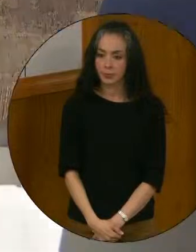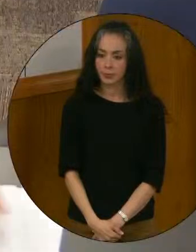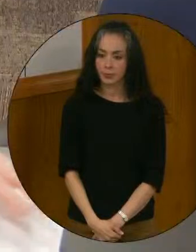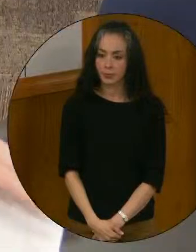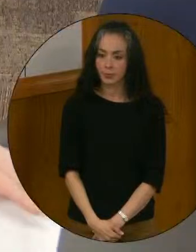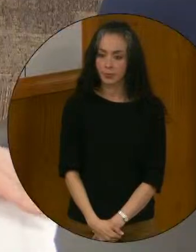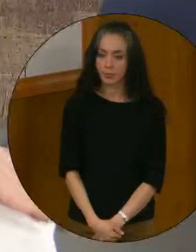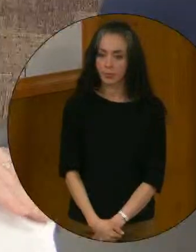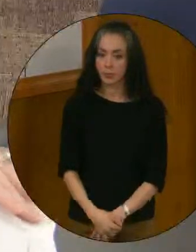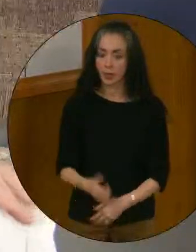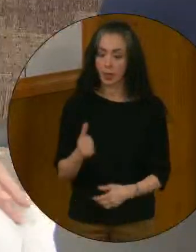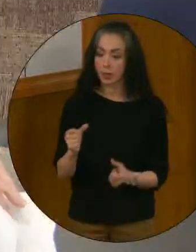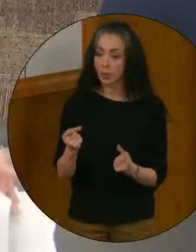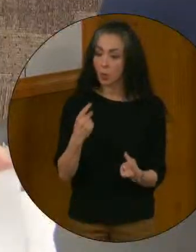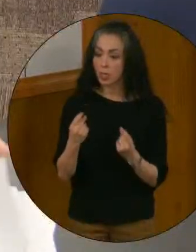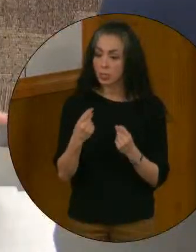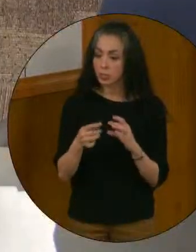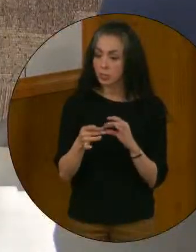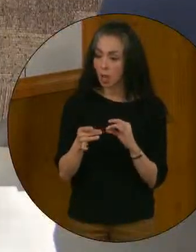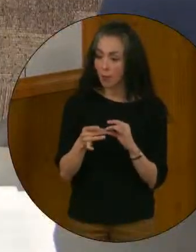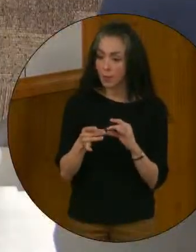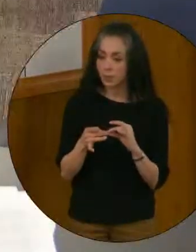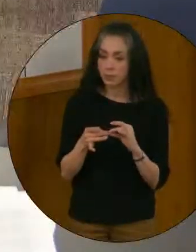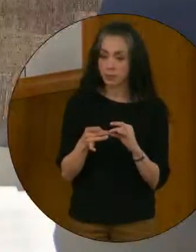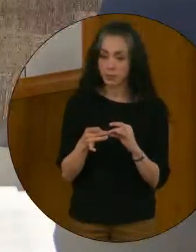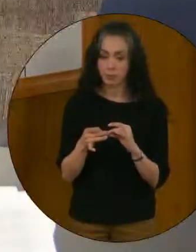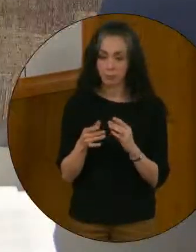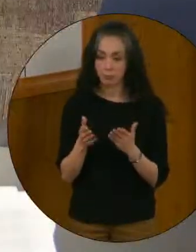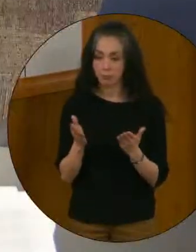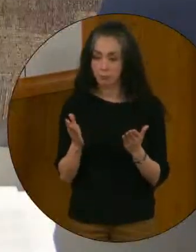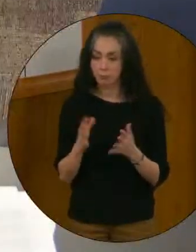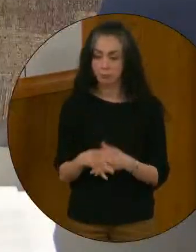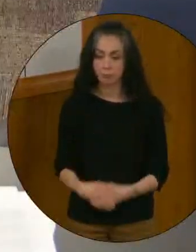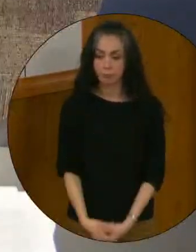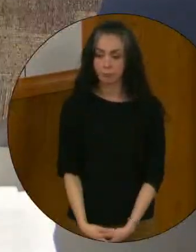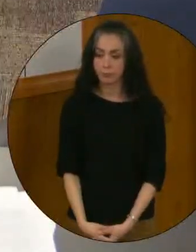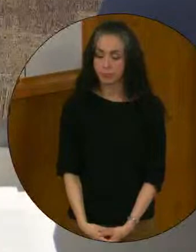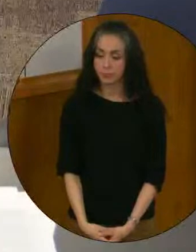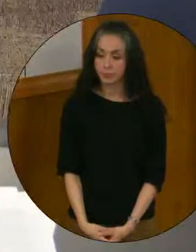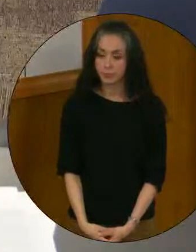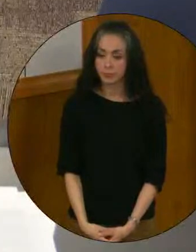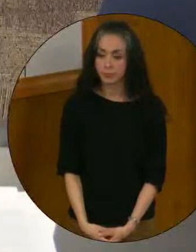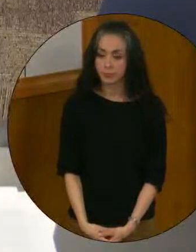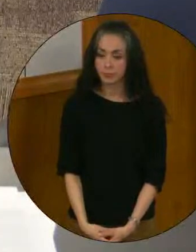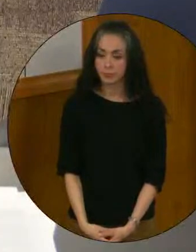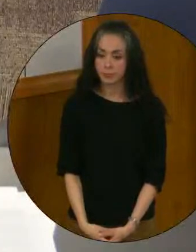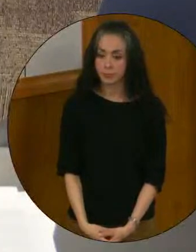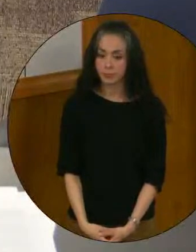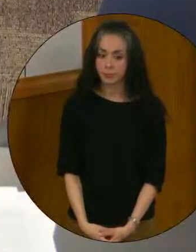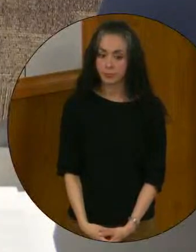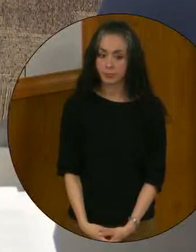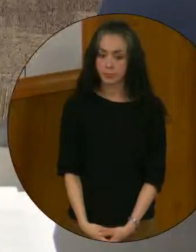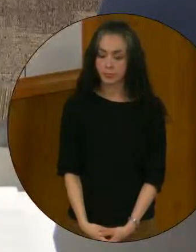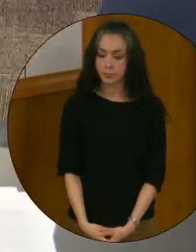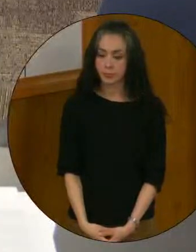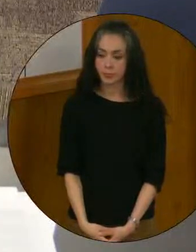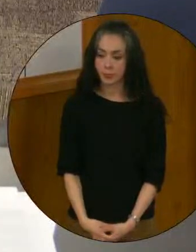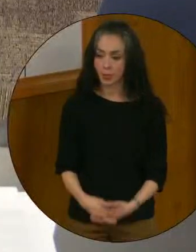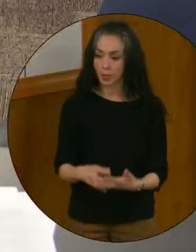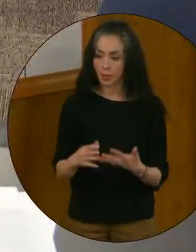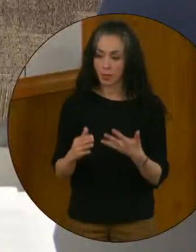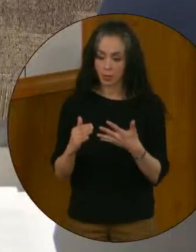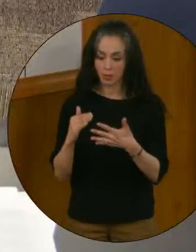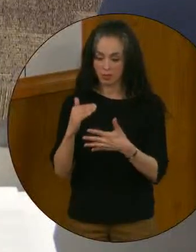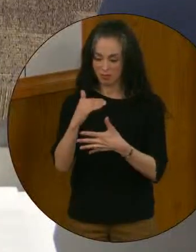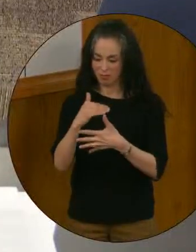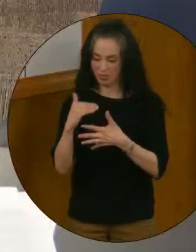From there, I'll take questions and comments, turn it over to the superintendent, but I think we'll probably want to stick on the rank order, because that